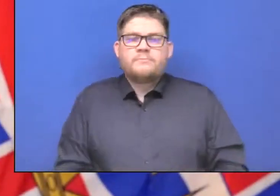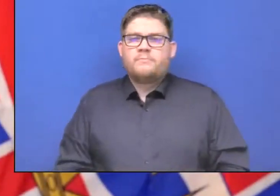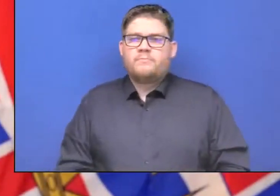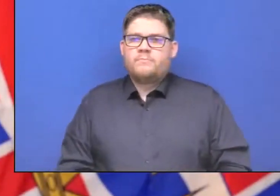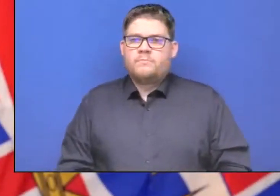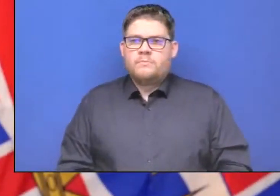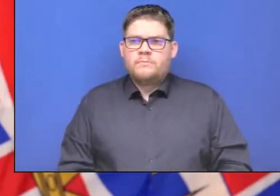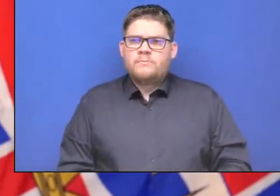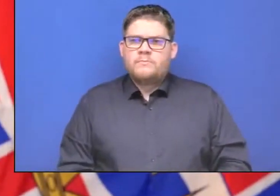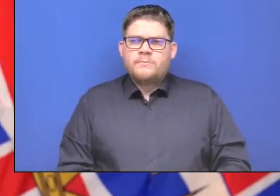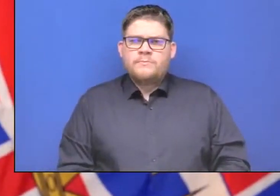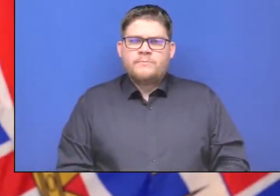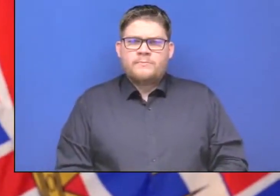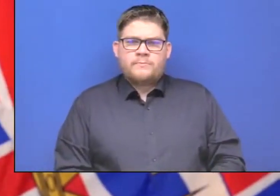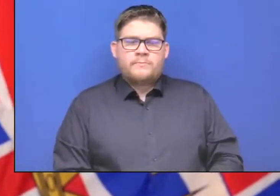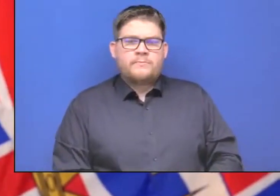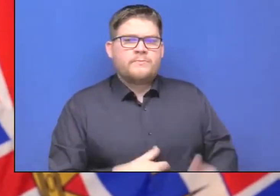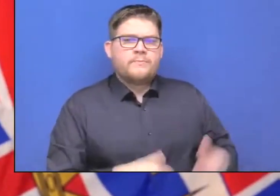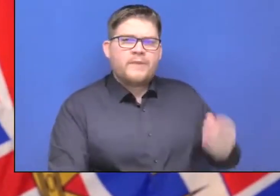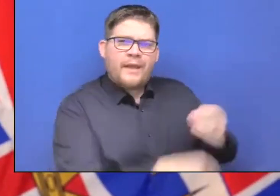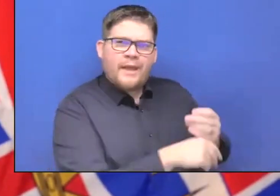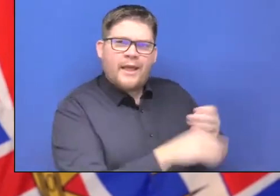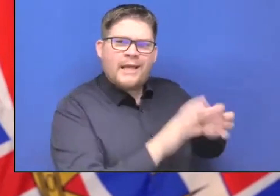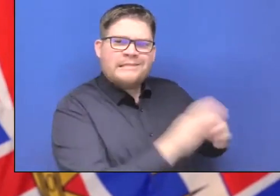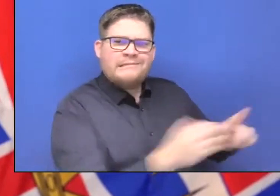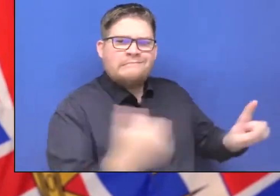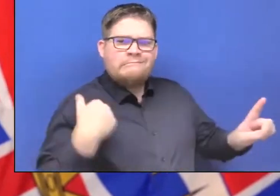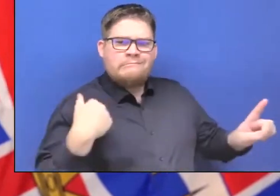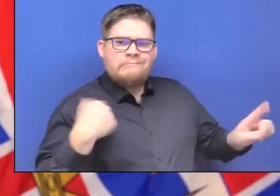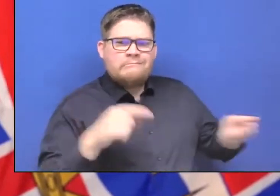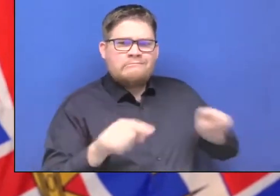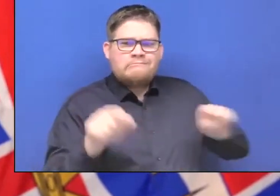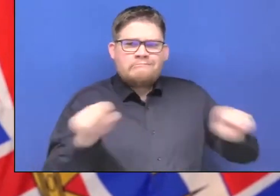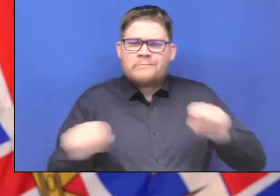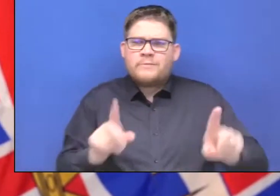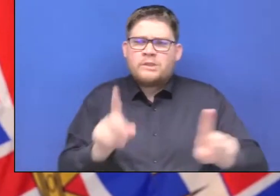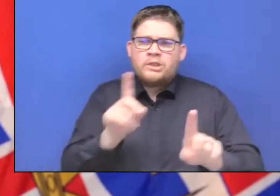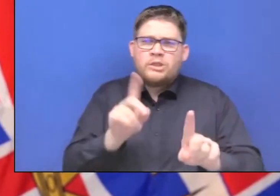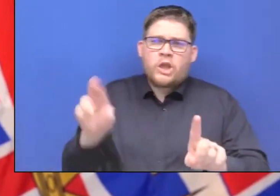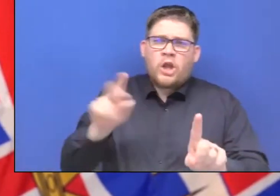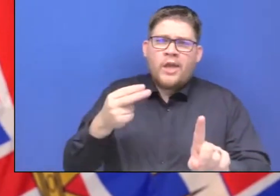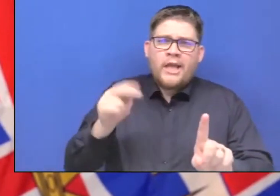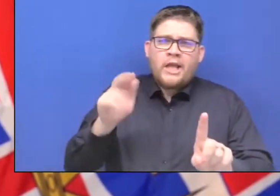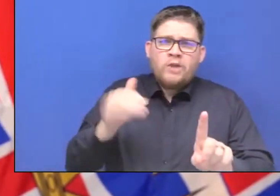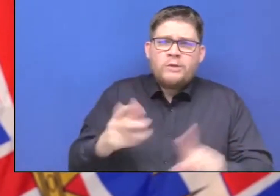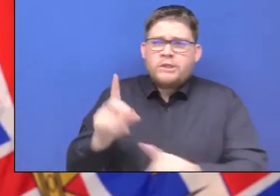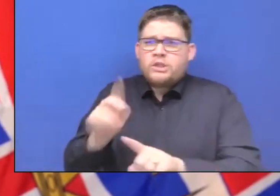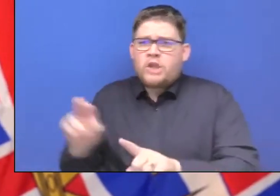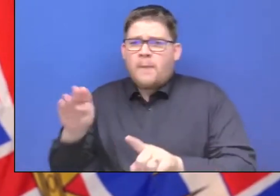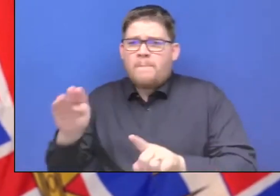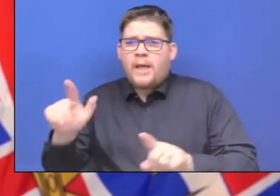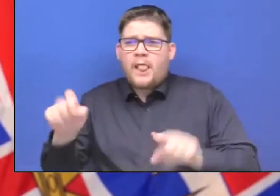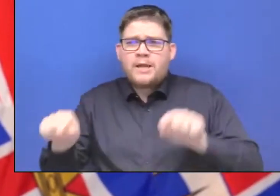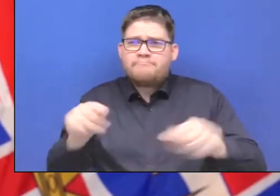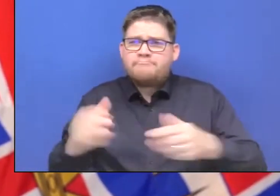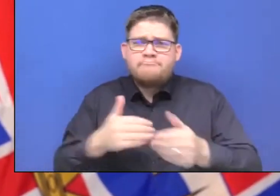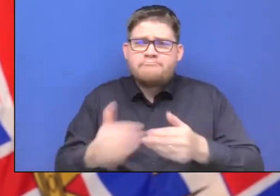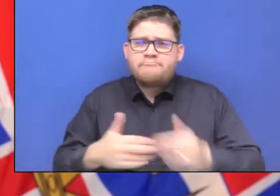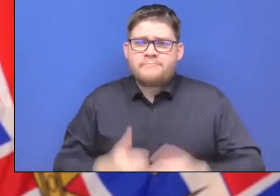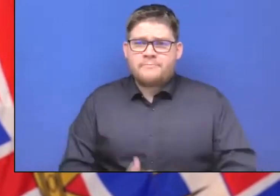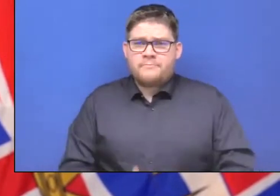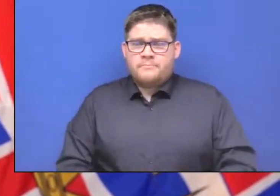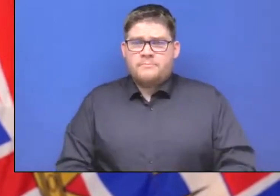dovetails a bit to that. This could be for Dr. Henry and Dr. Ballem. Does that number factor in children? How are we going